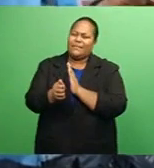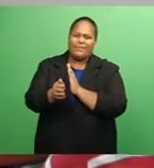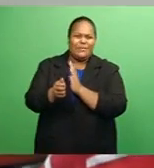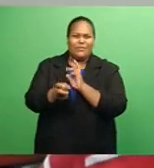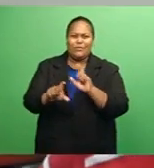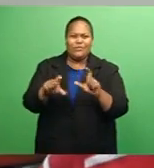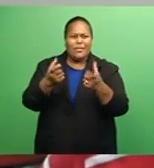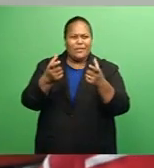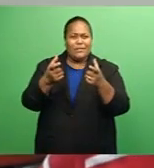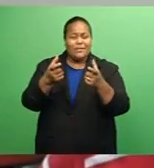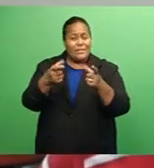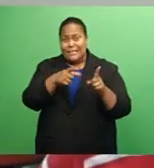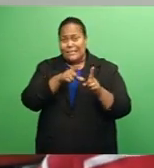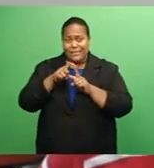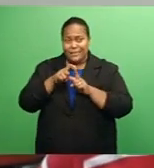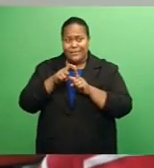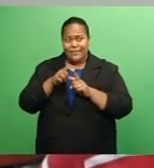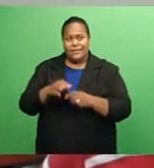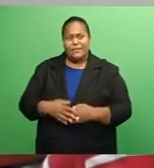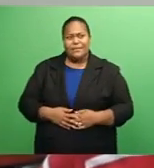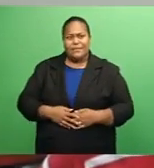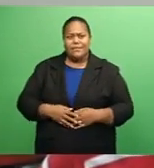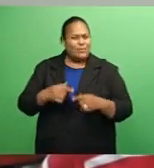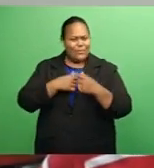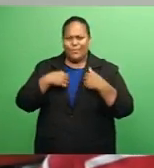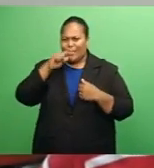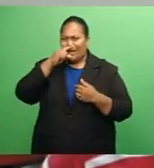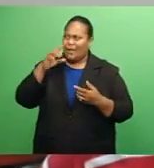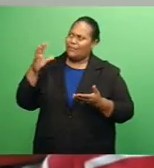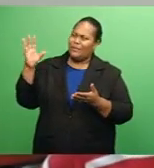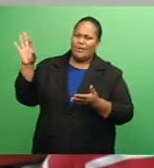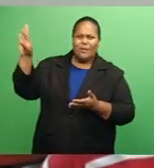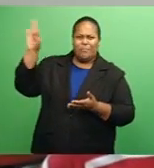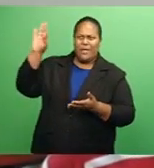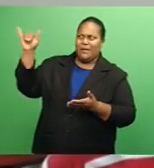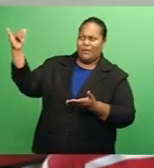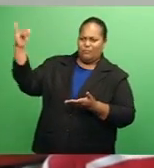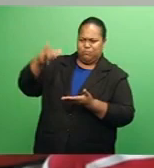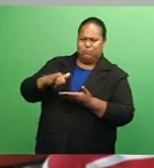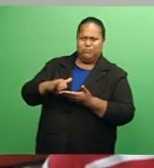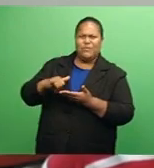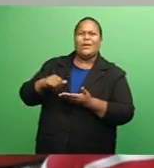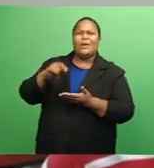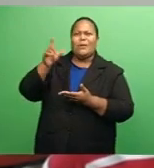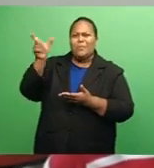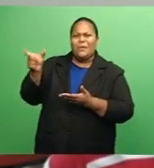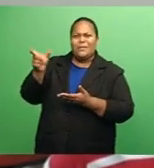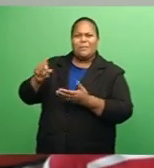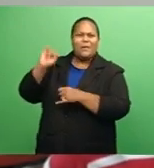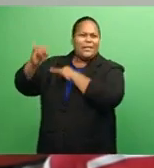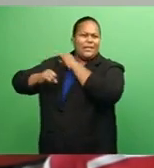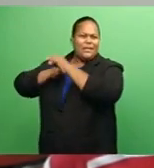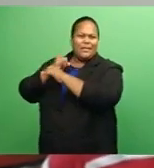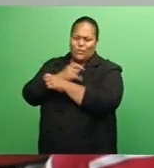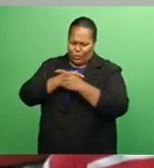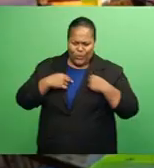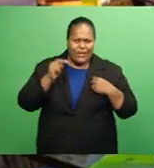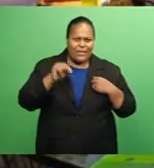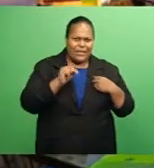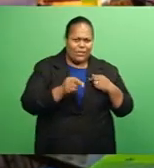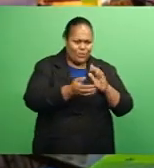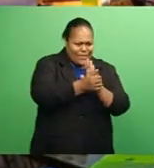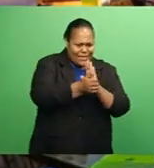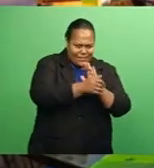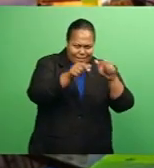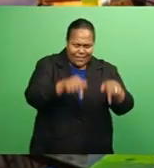difficult. In fact, you can get no expertise into the country. We've basically got to utilise the expertise that we have inside this country, and that's the big